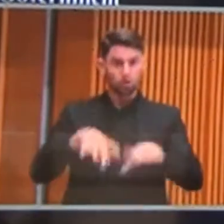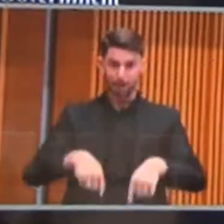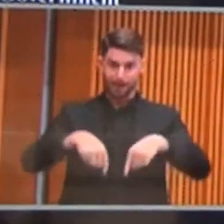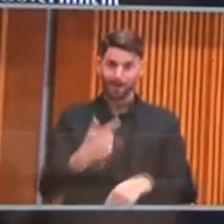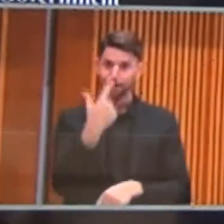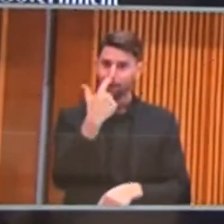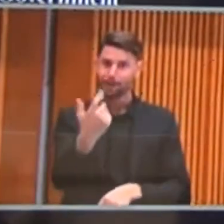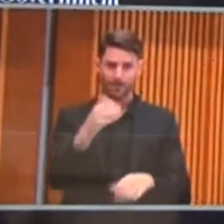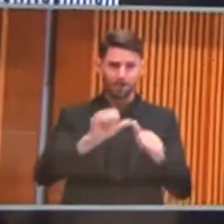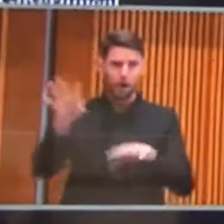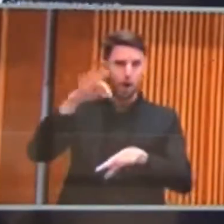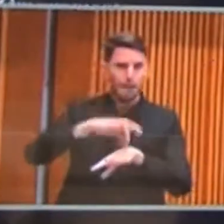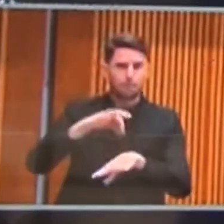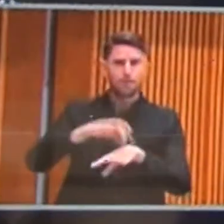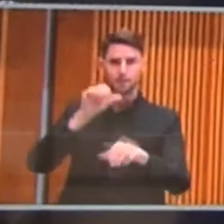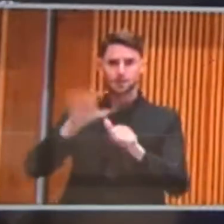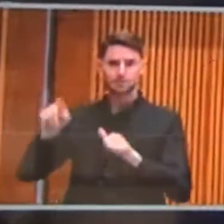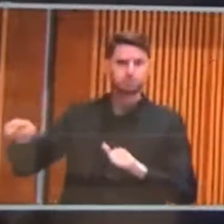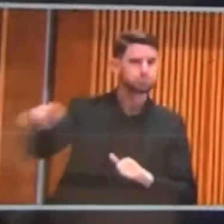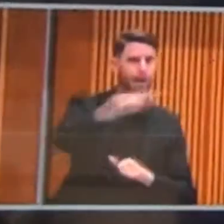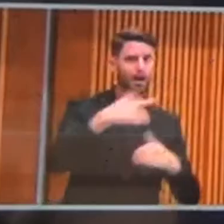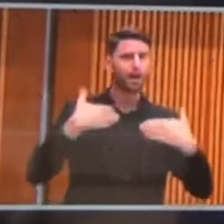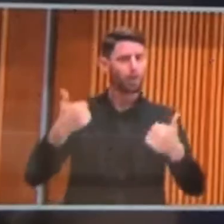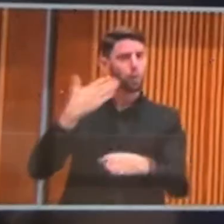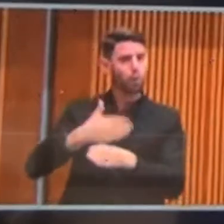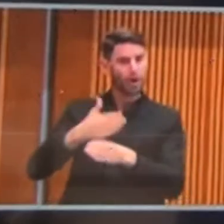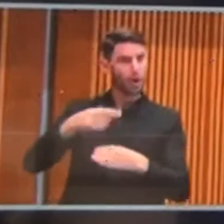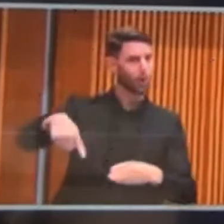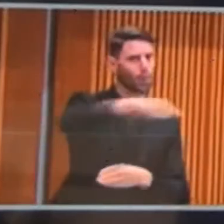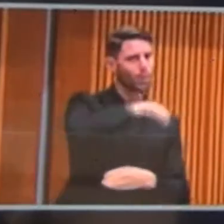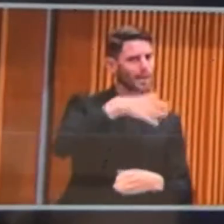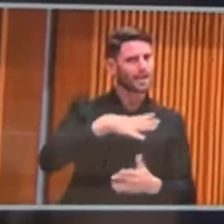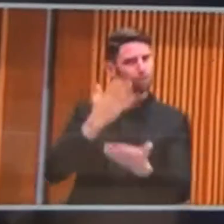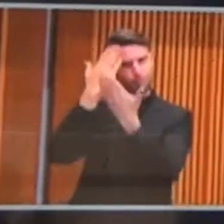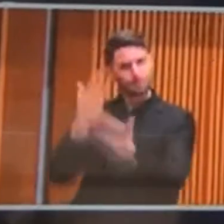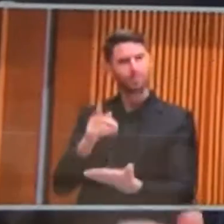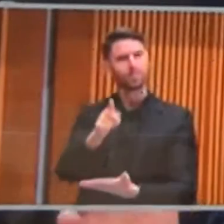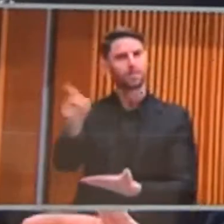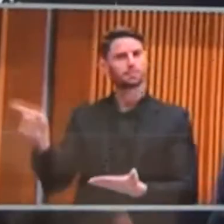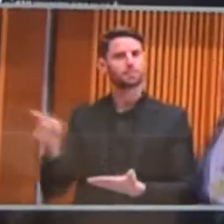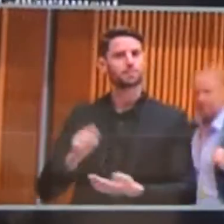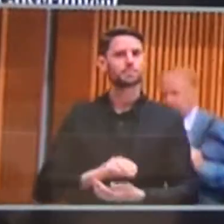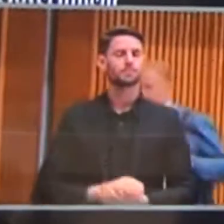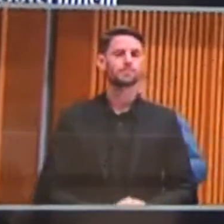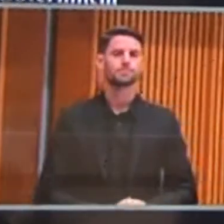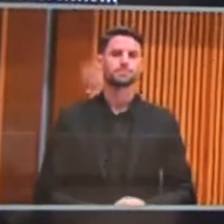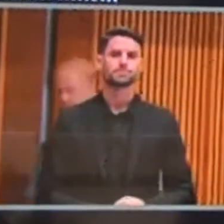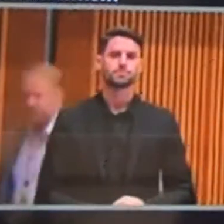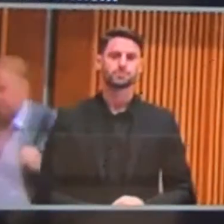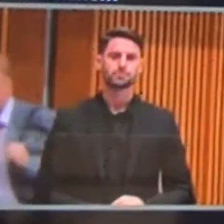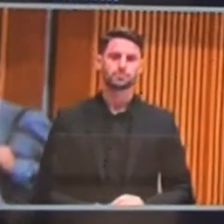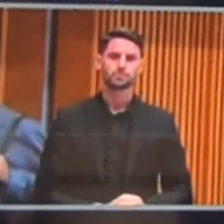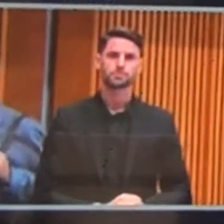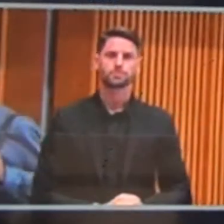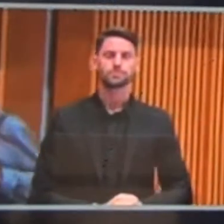are without them. I briefly want to discuss progress on both containment and capacity before